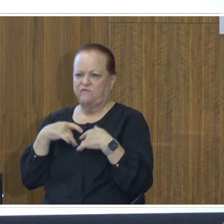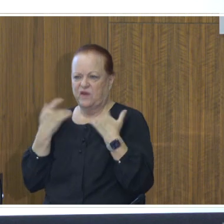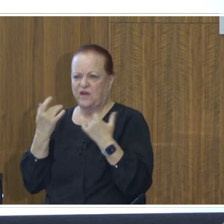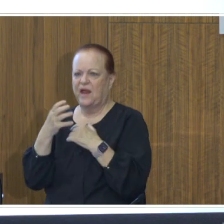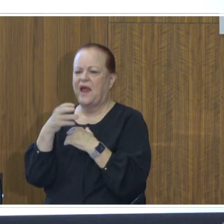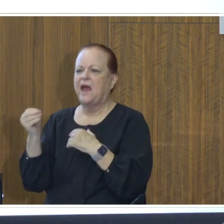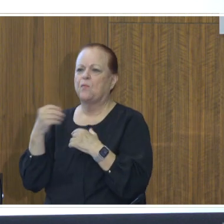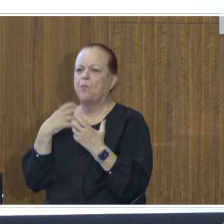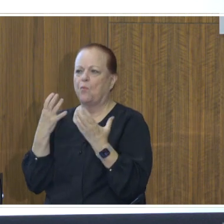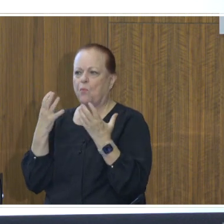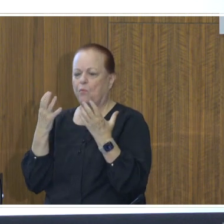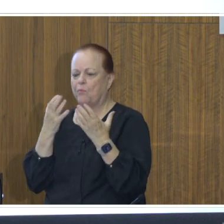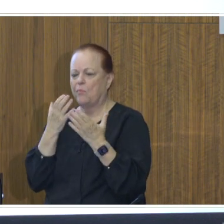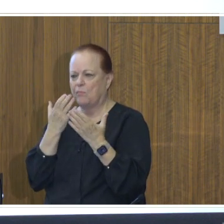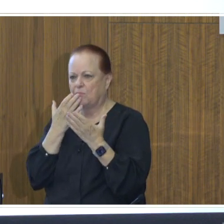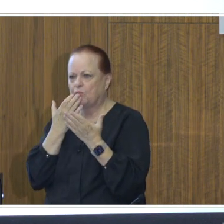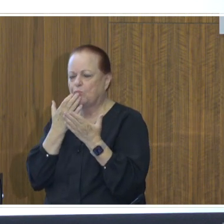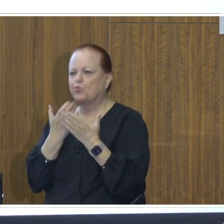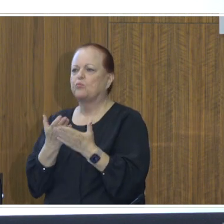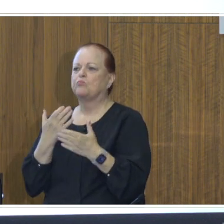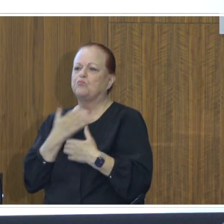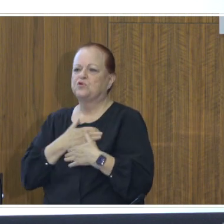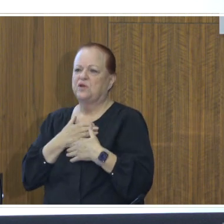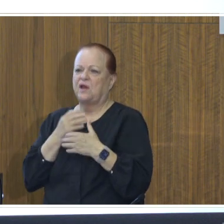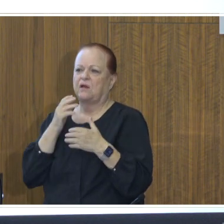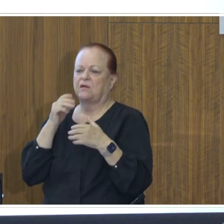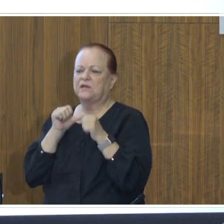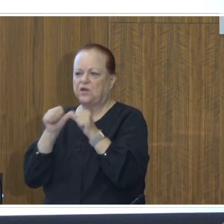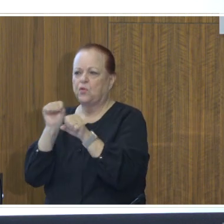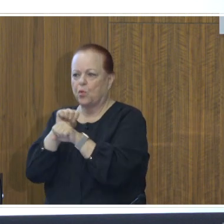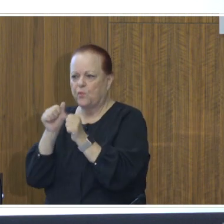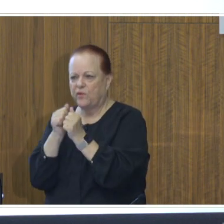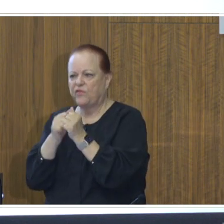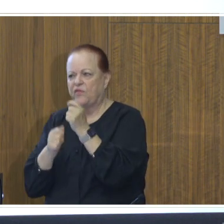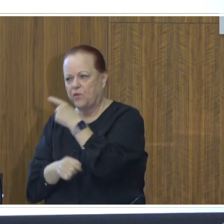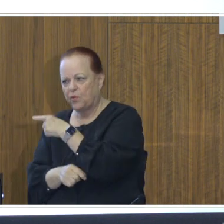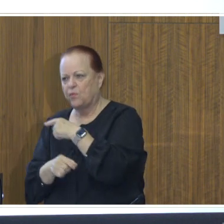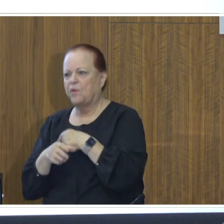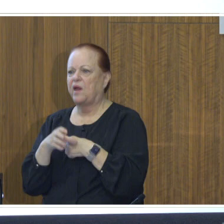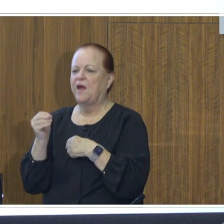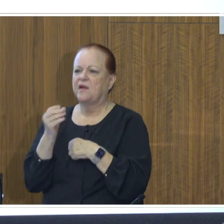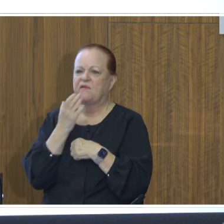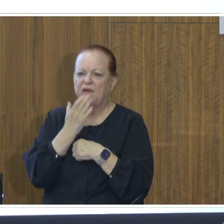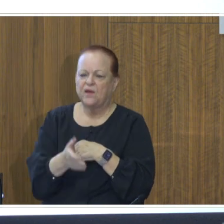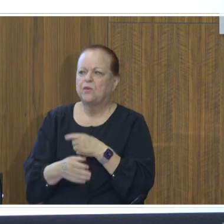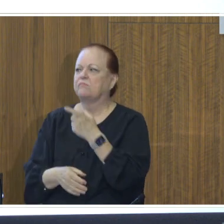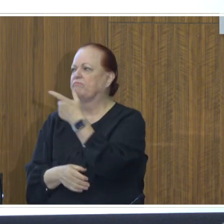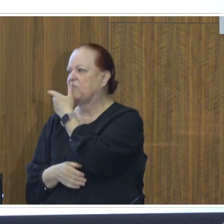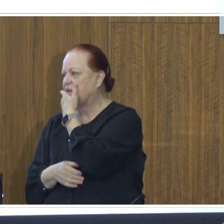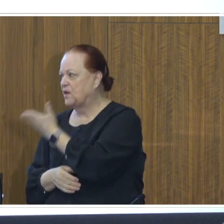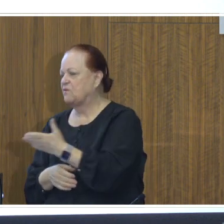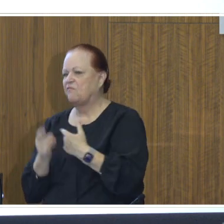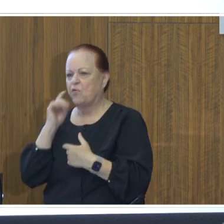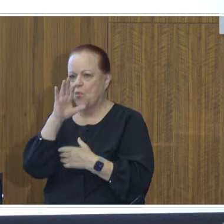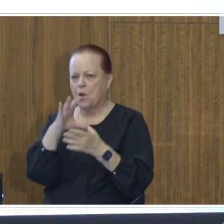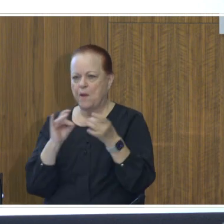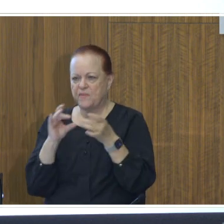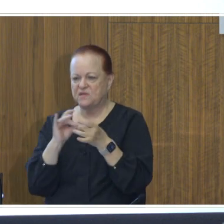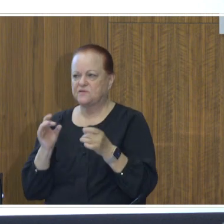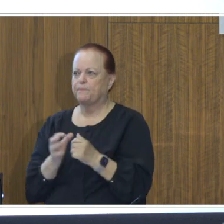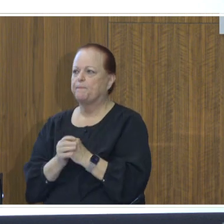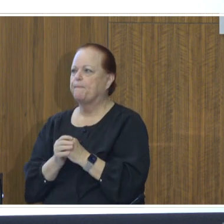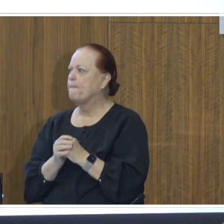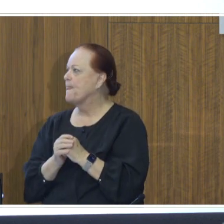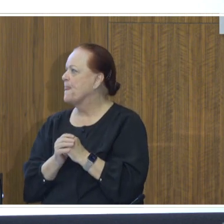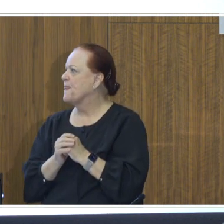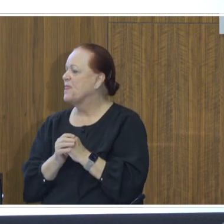are represented throughout this process. Thank you. Thank you for calling in for your comments as well. Now I'd like to go to